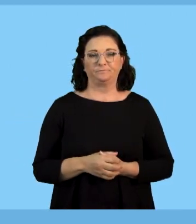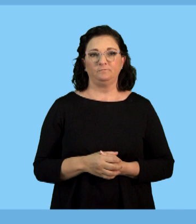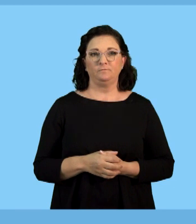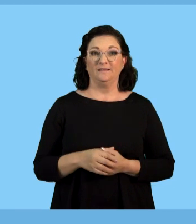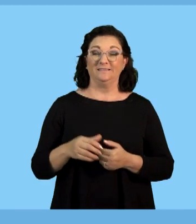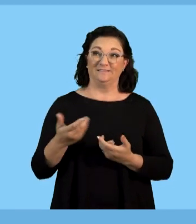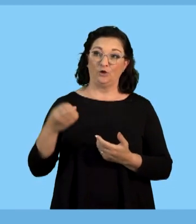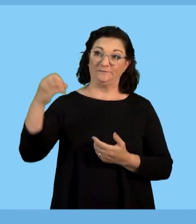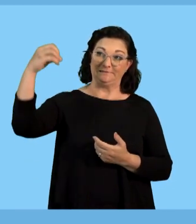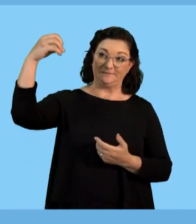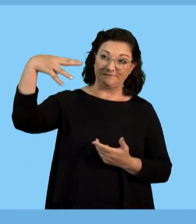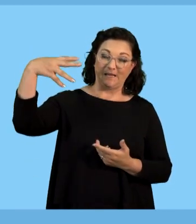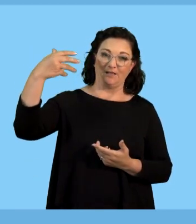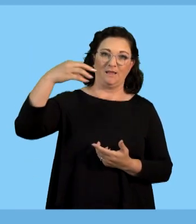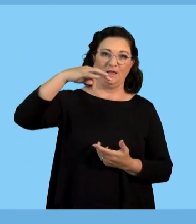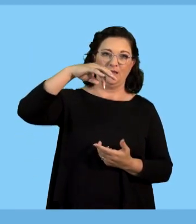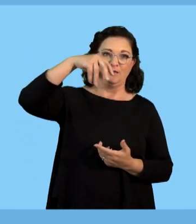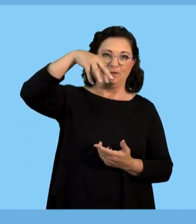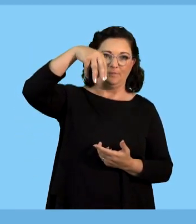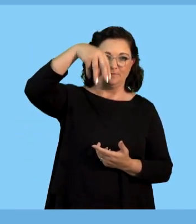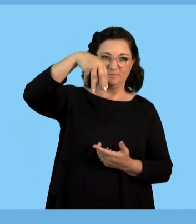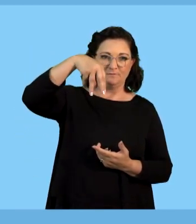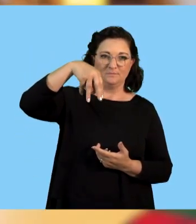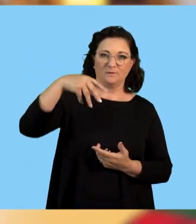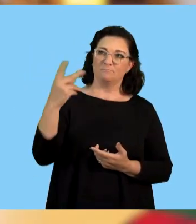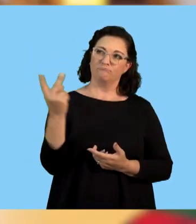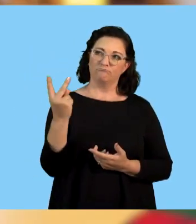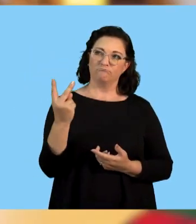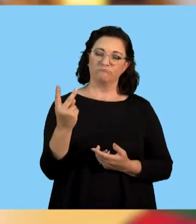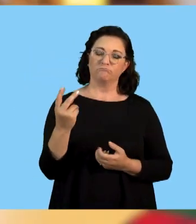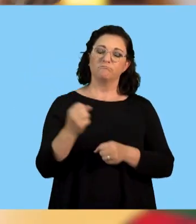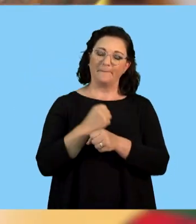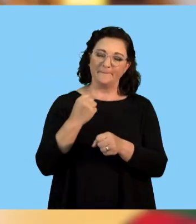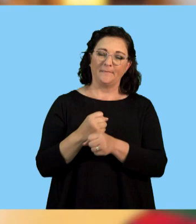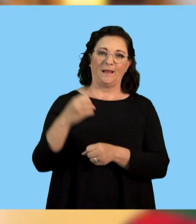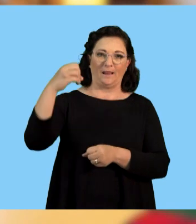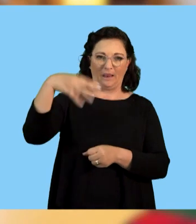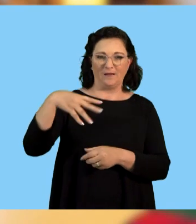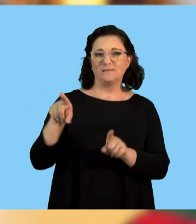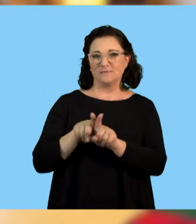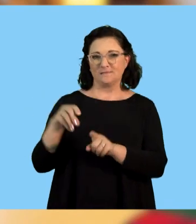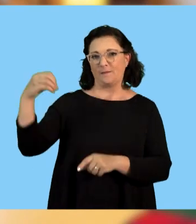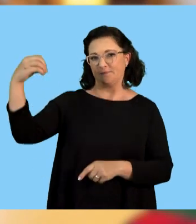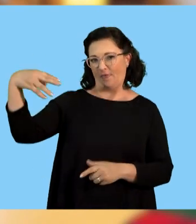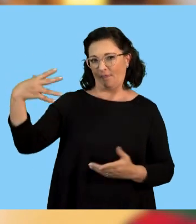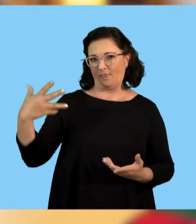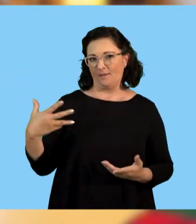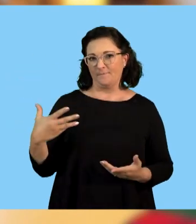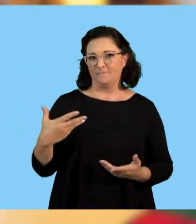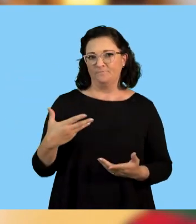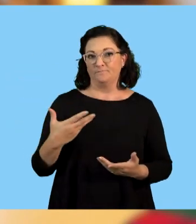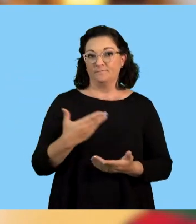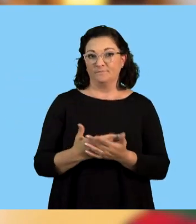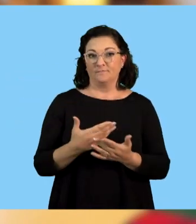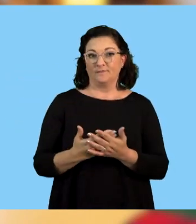these objects, they emit light. So basically, they produce light. We know that a light bulb produces light. Even the sun produces light. So any object